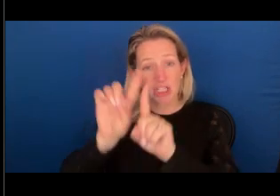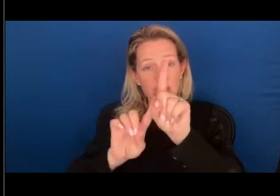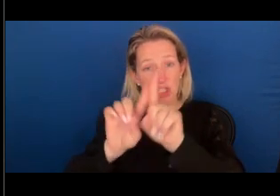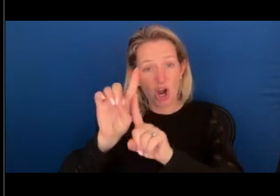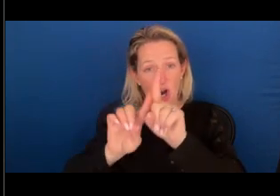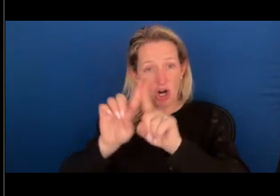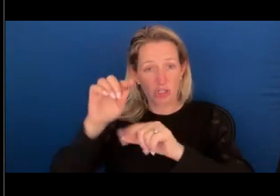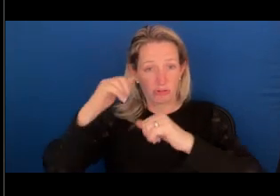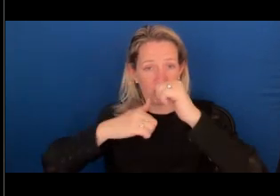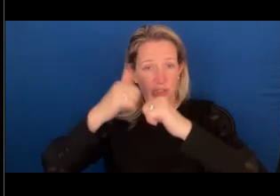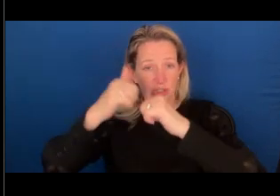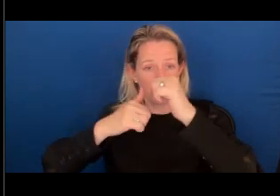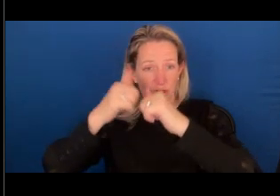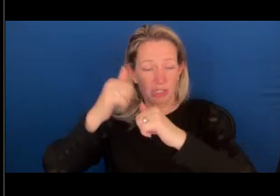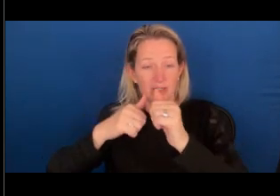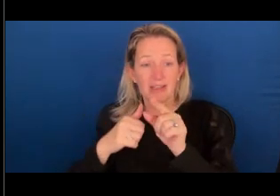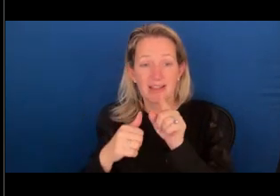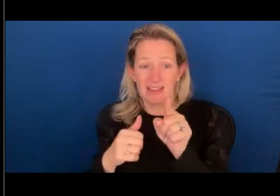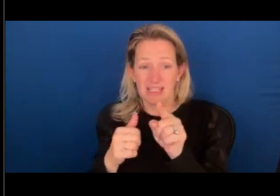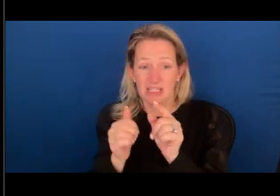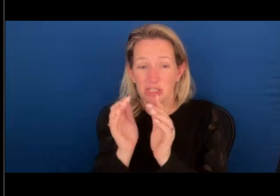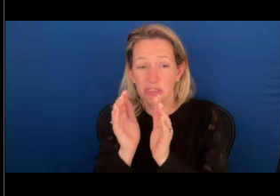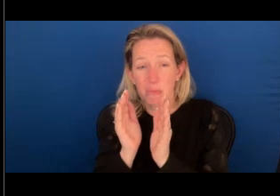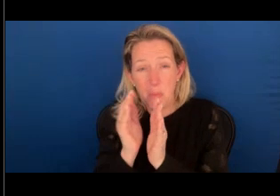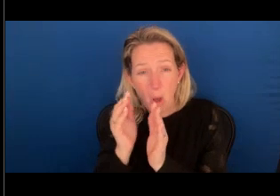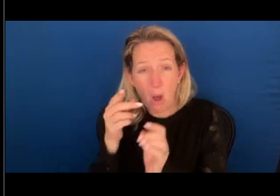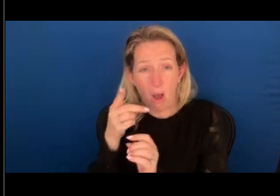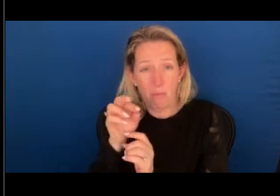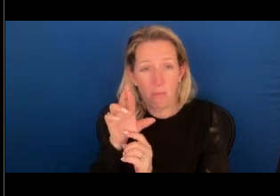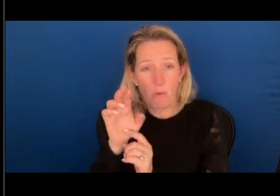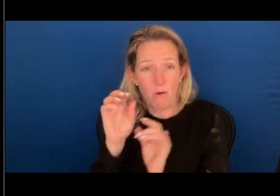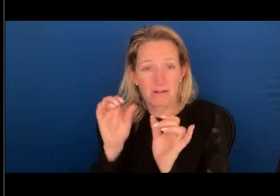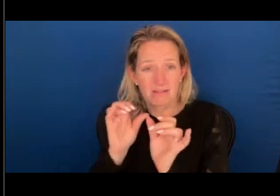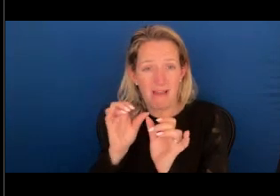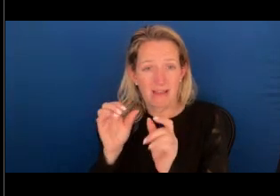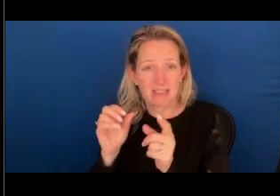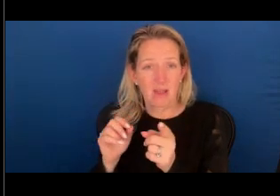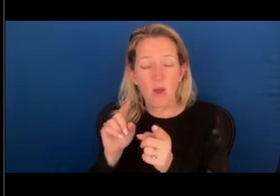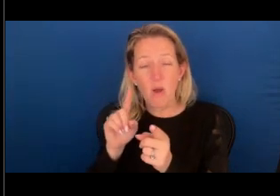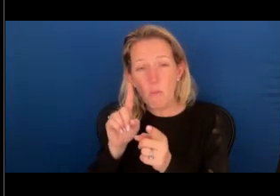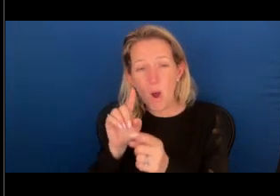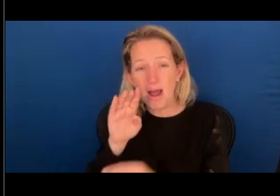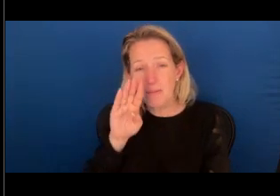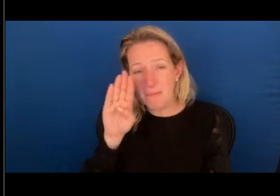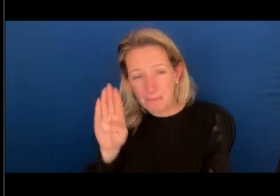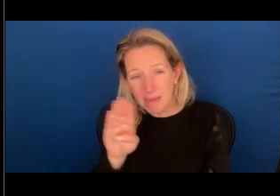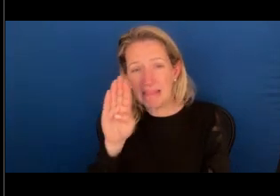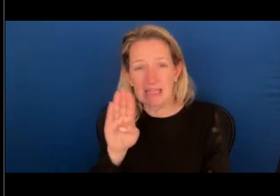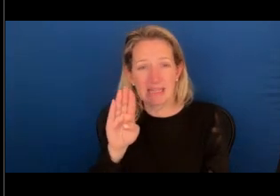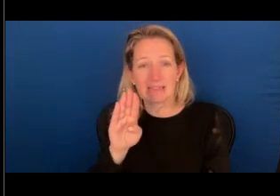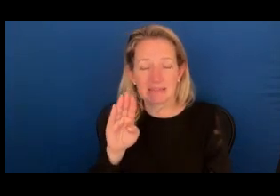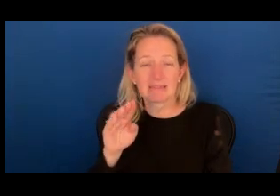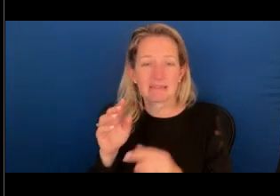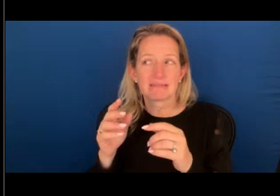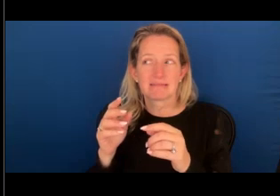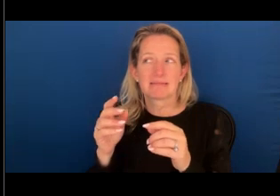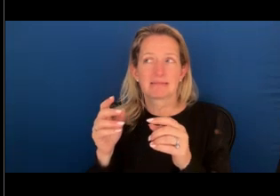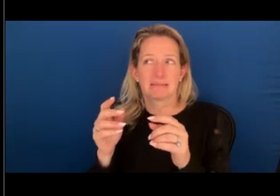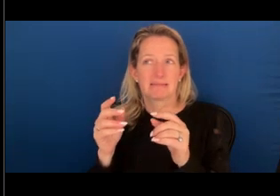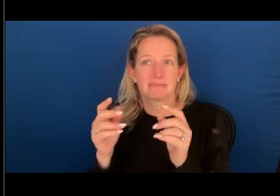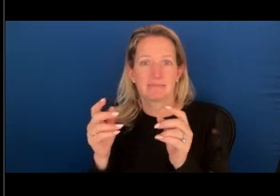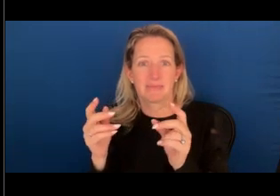very small pore size. So that pore size is almost 1 billion times smaller than 1